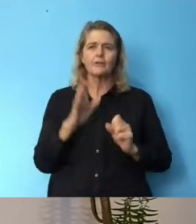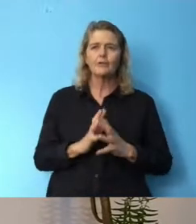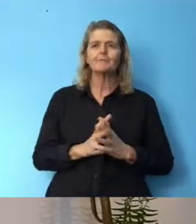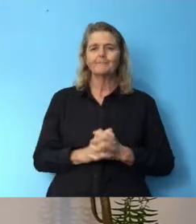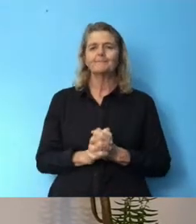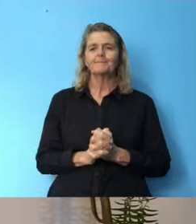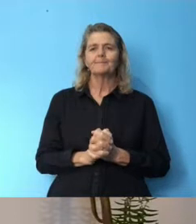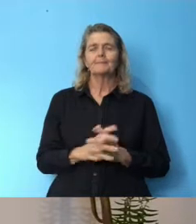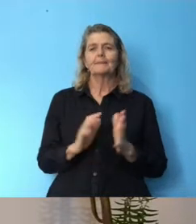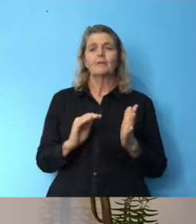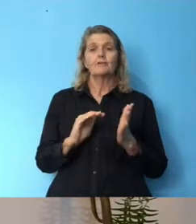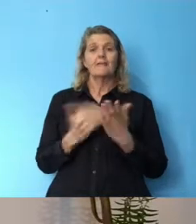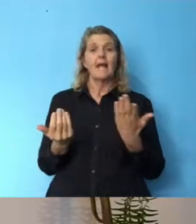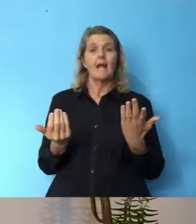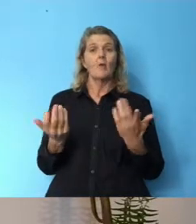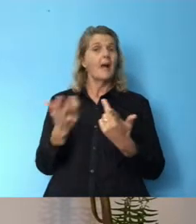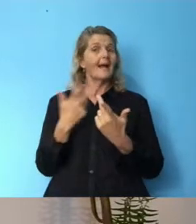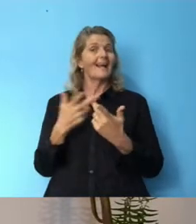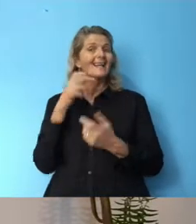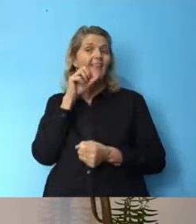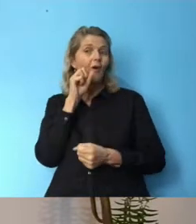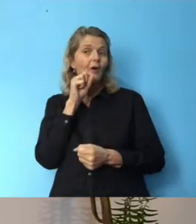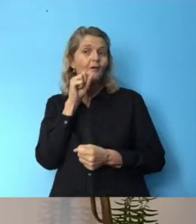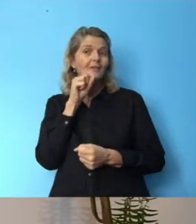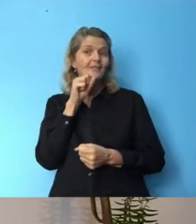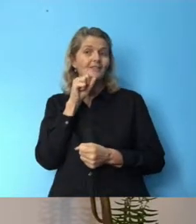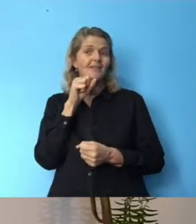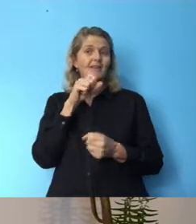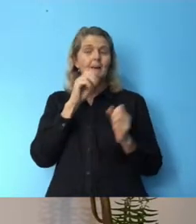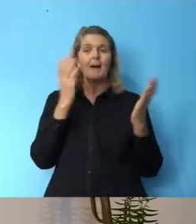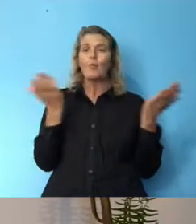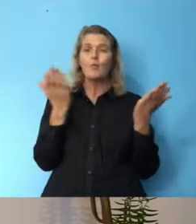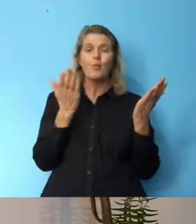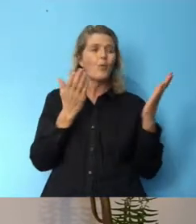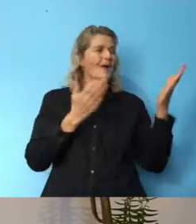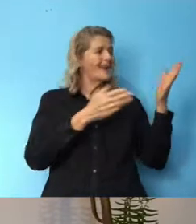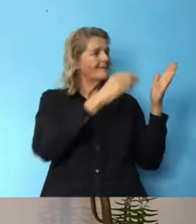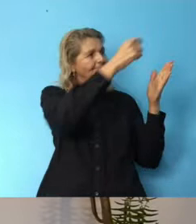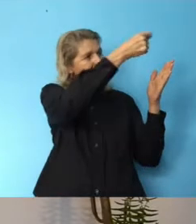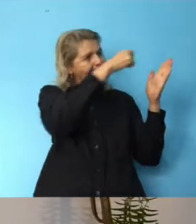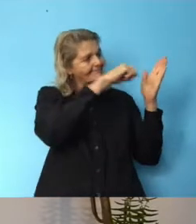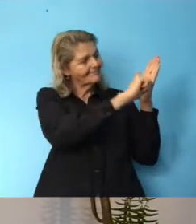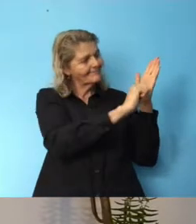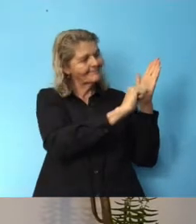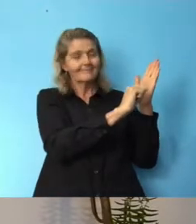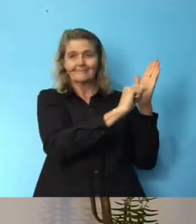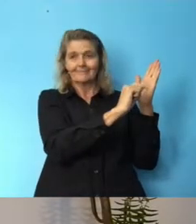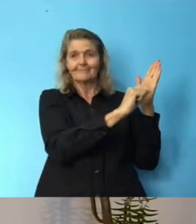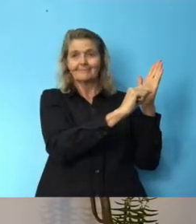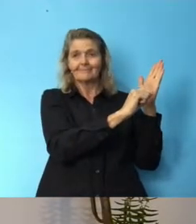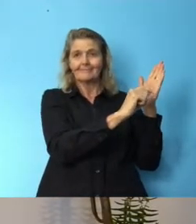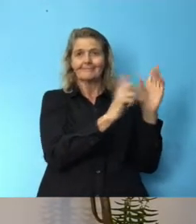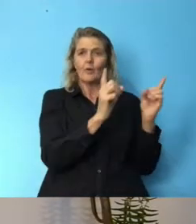Now we're going to mix what's another orange, but this next orange is going to go here and it's going to have more yellow in it because it's closer to